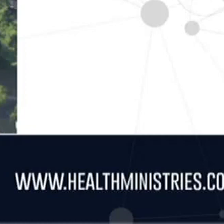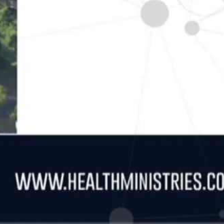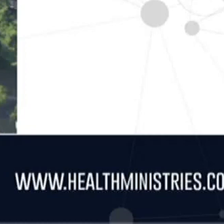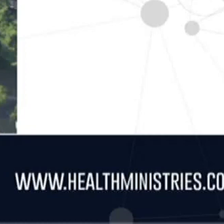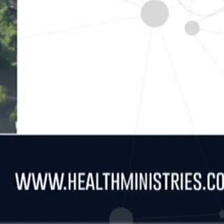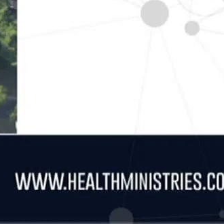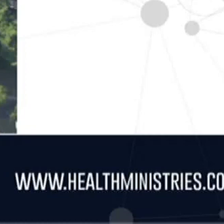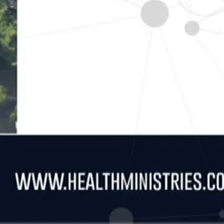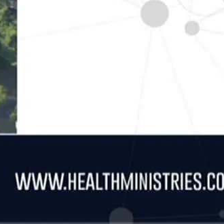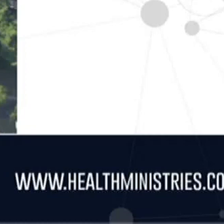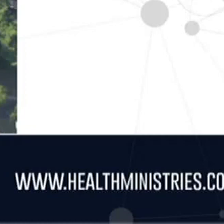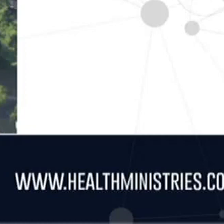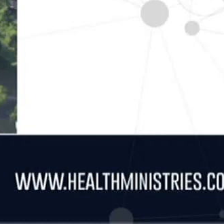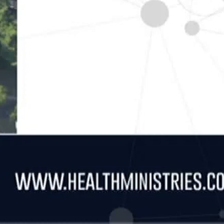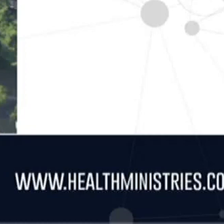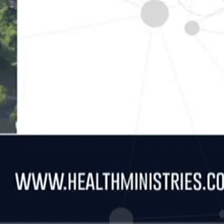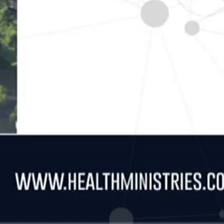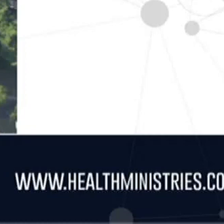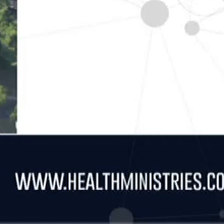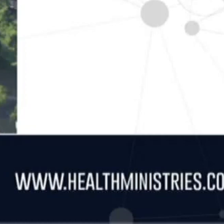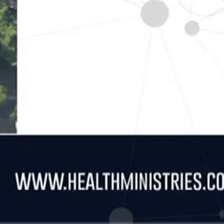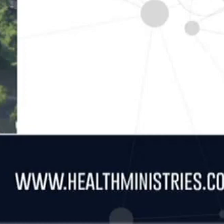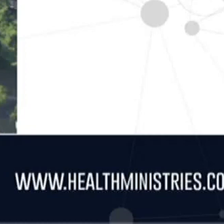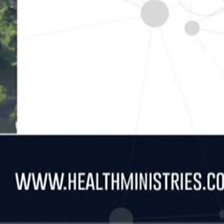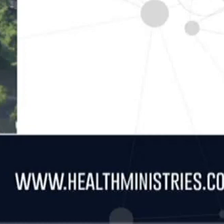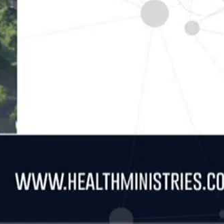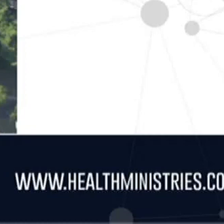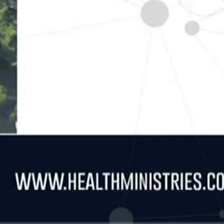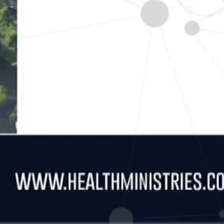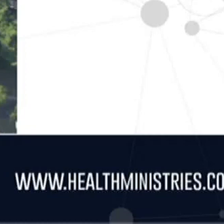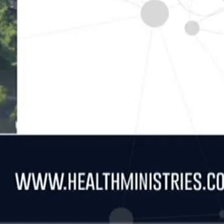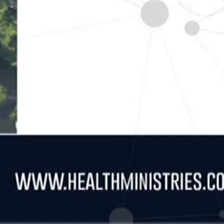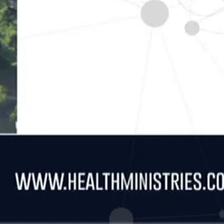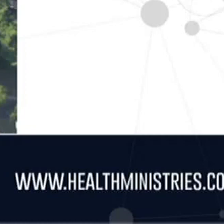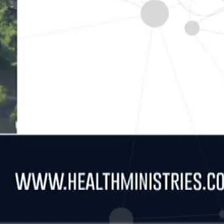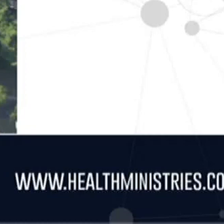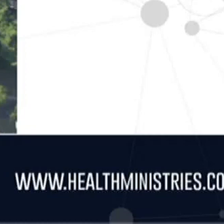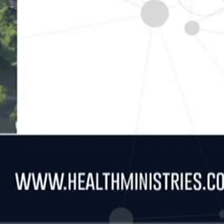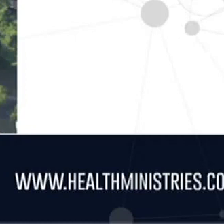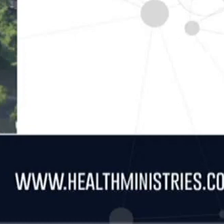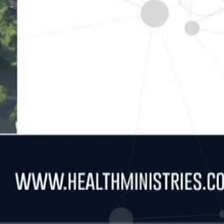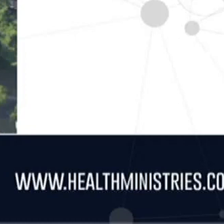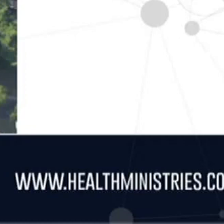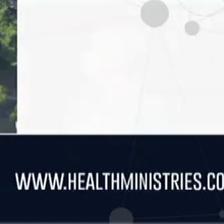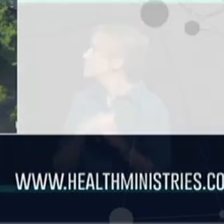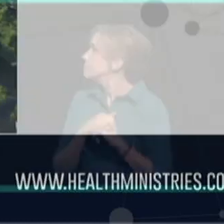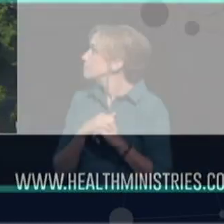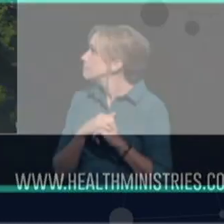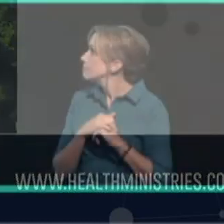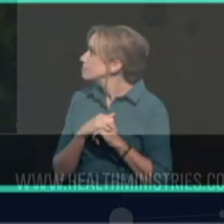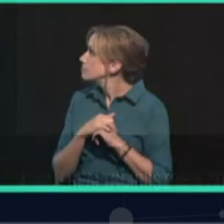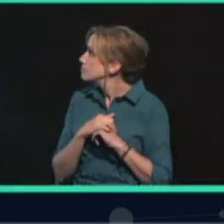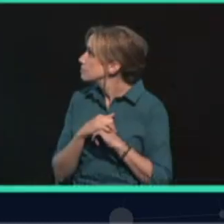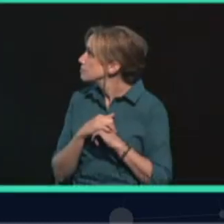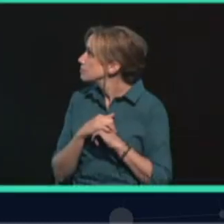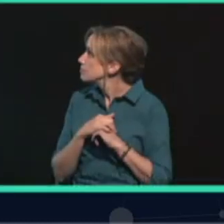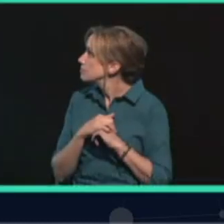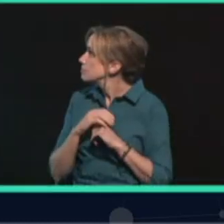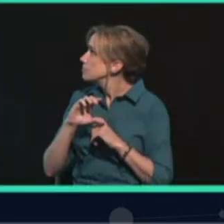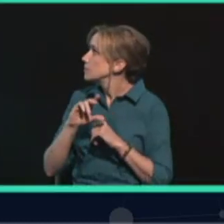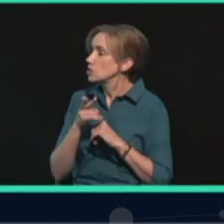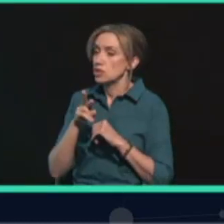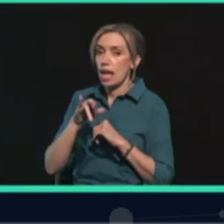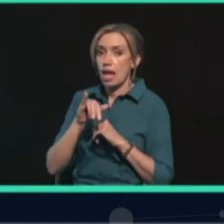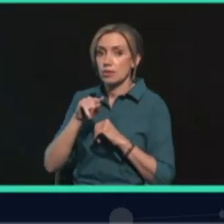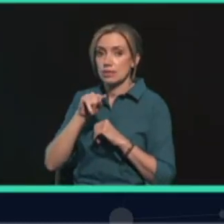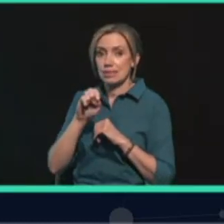Hospital. It's an academic teaching center of the Charité. I came from the Charité 5 years ago, and I just heard Newsweek